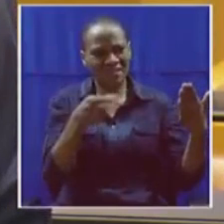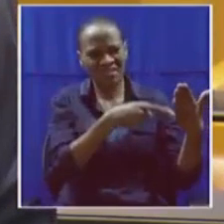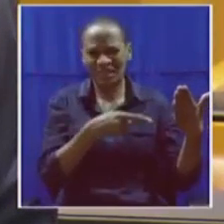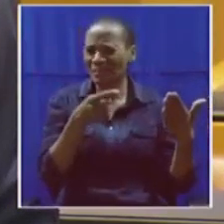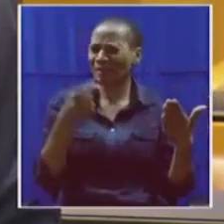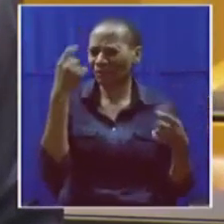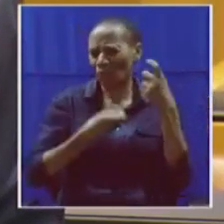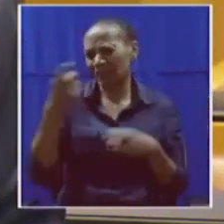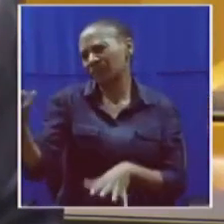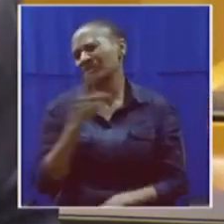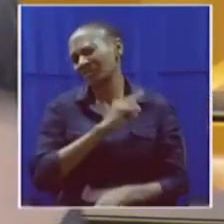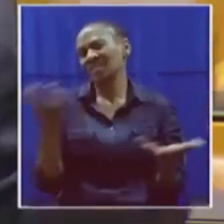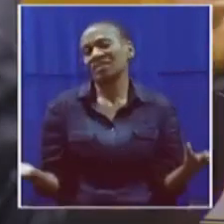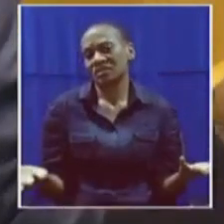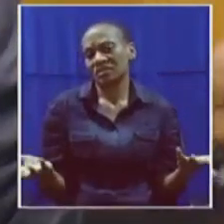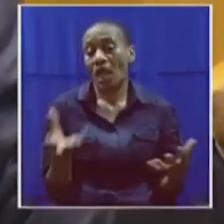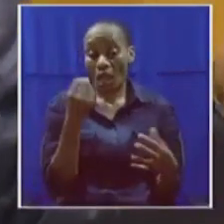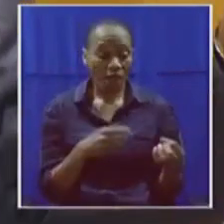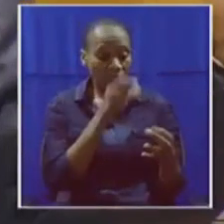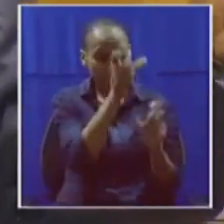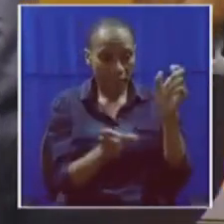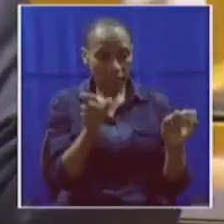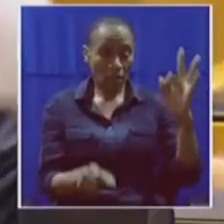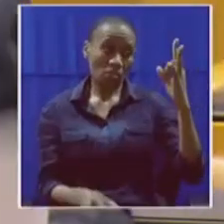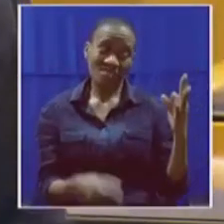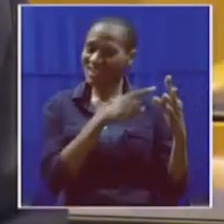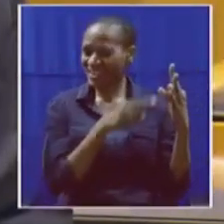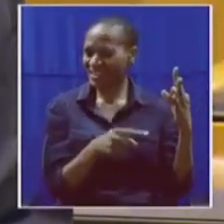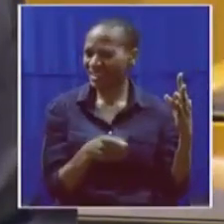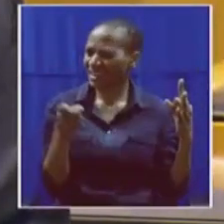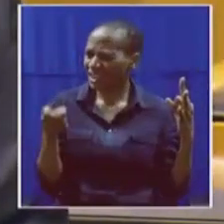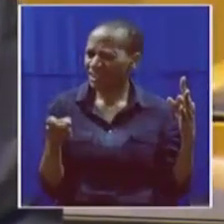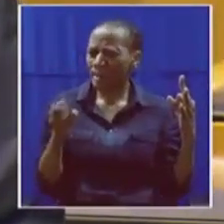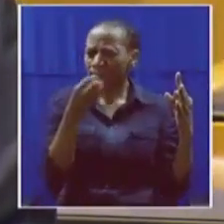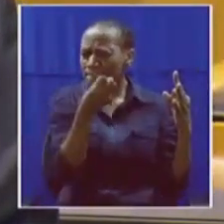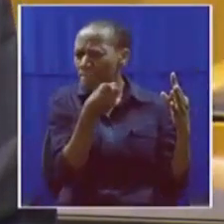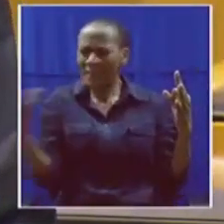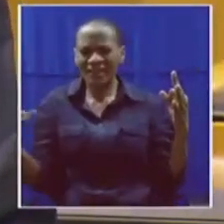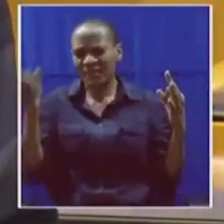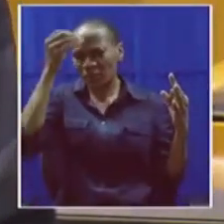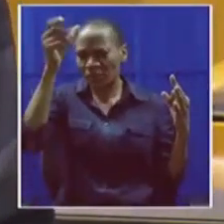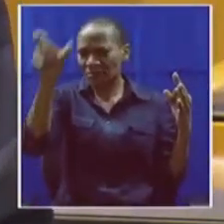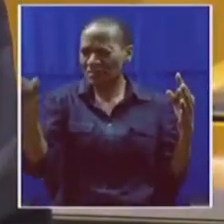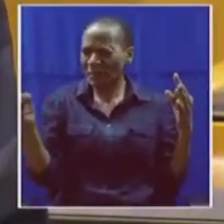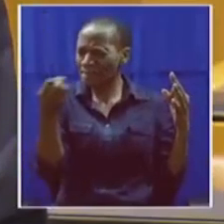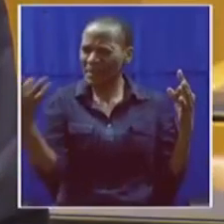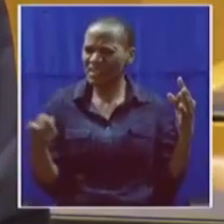And 3 people out of over 50 professors are a problem to you.